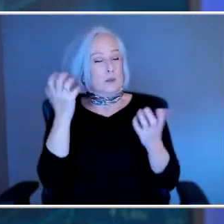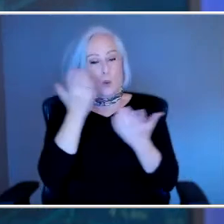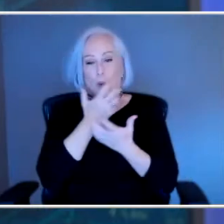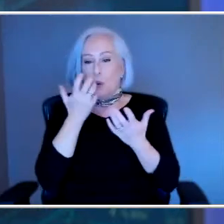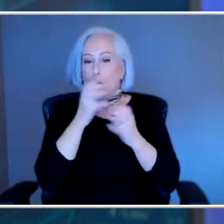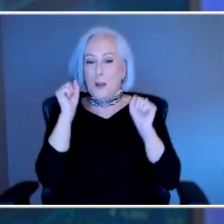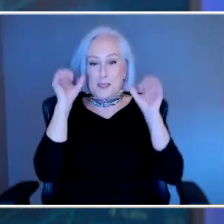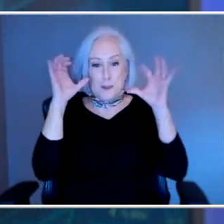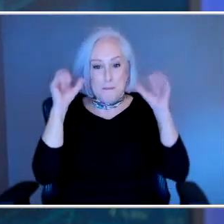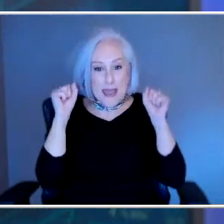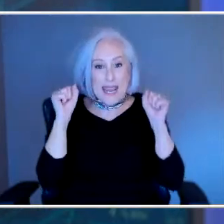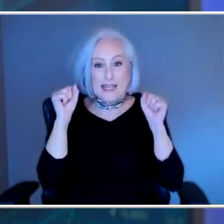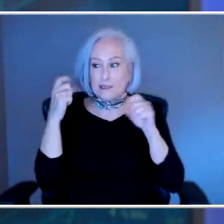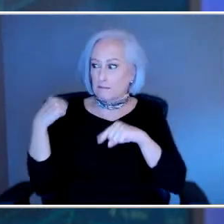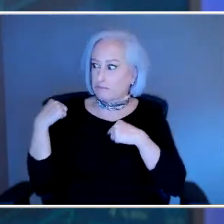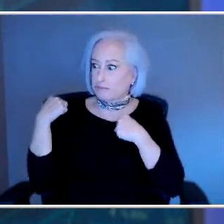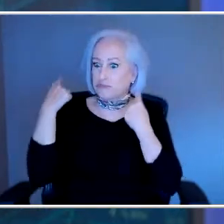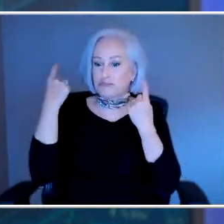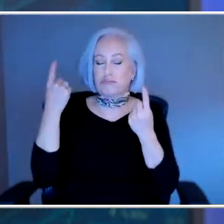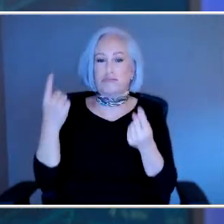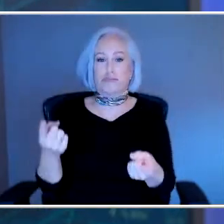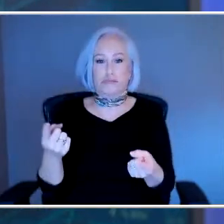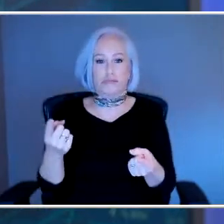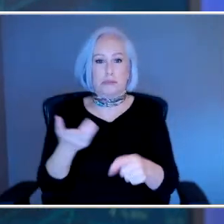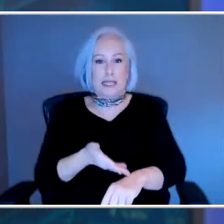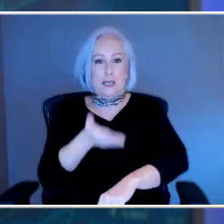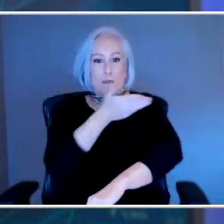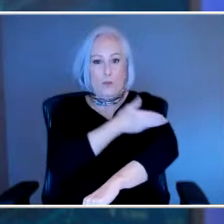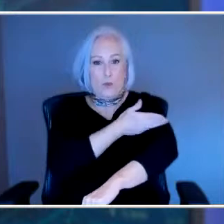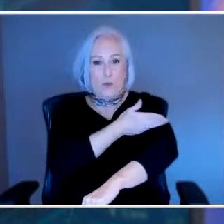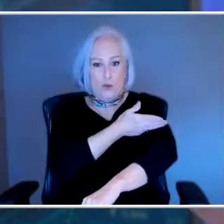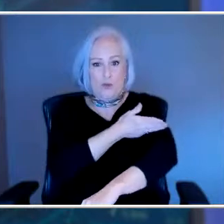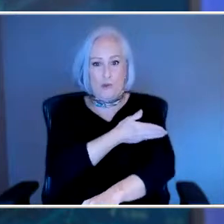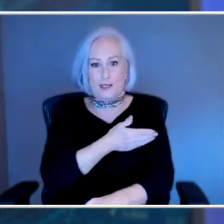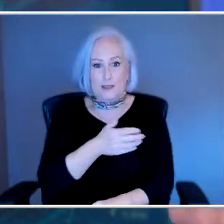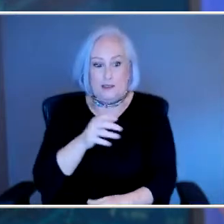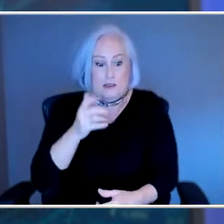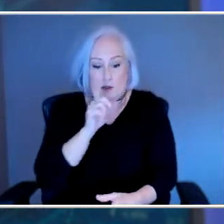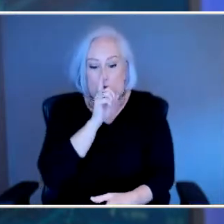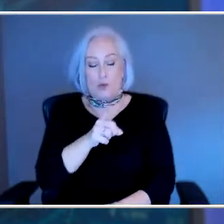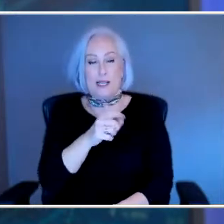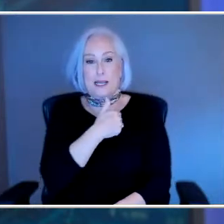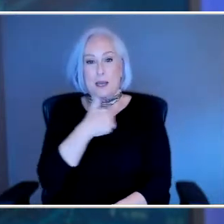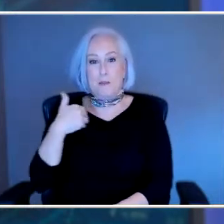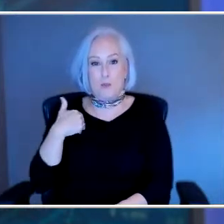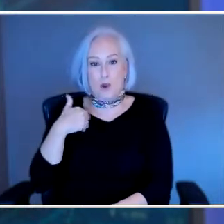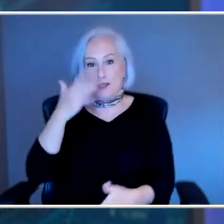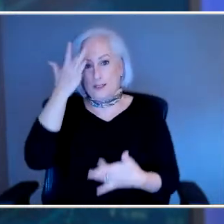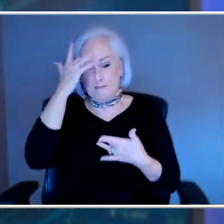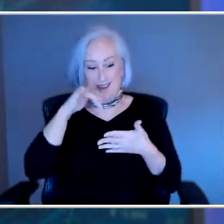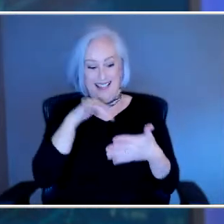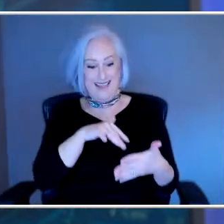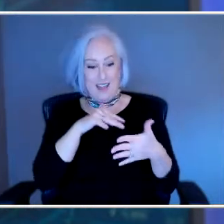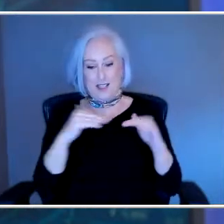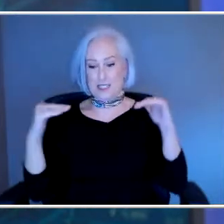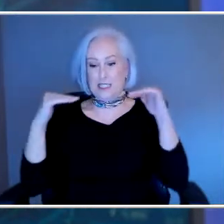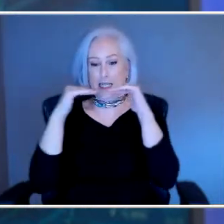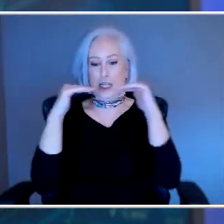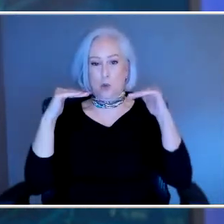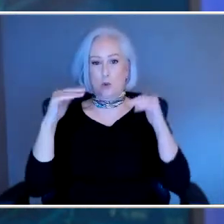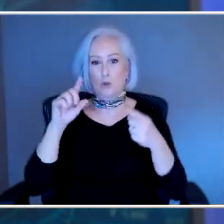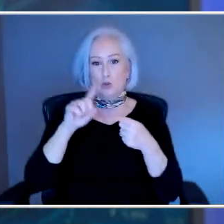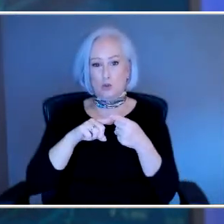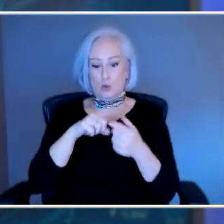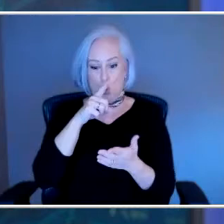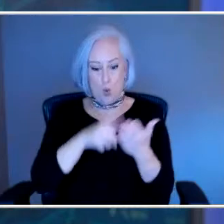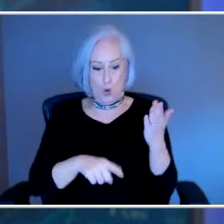come, because even that's where breast pathology is an equal part of this conversation of what we see and how we do it.